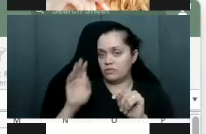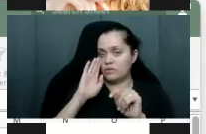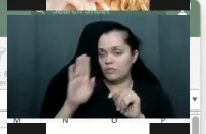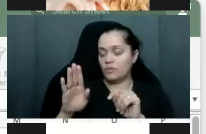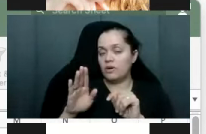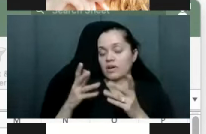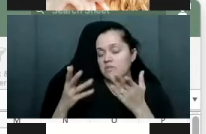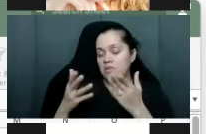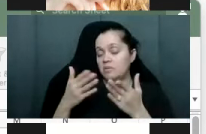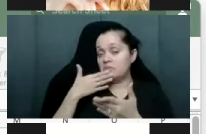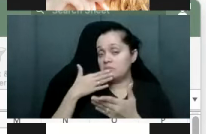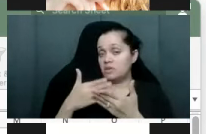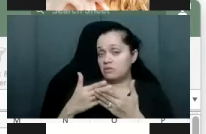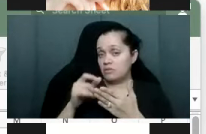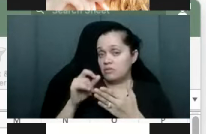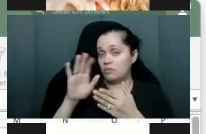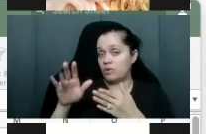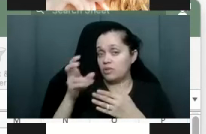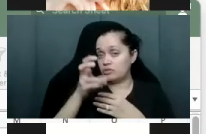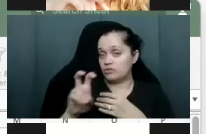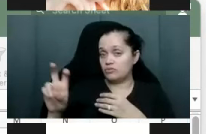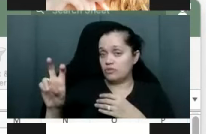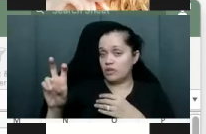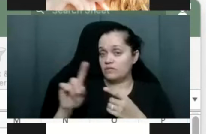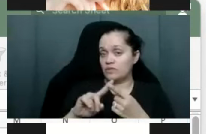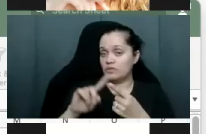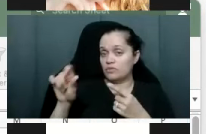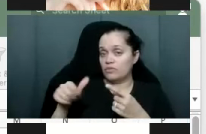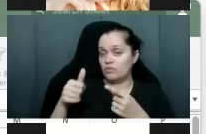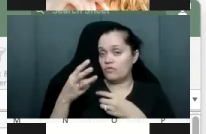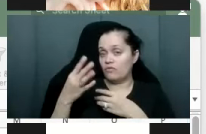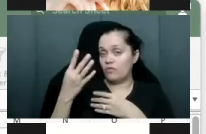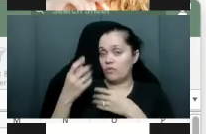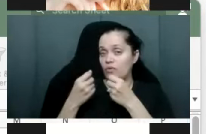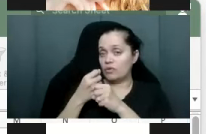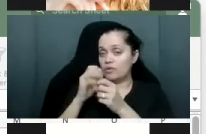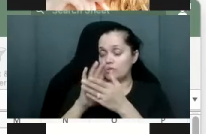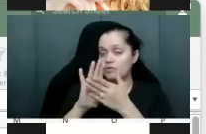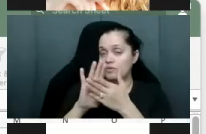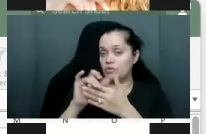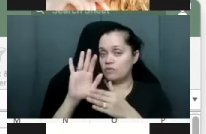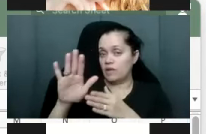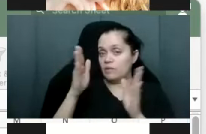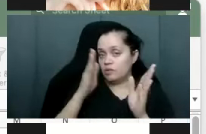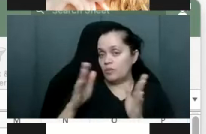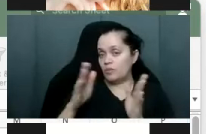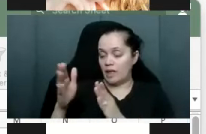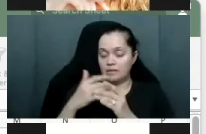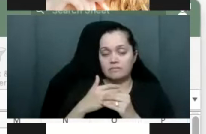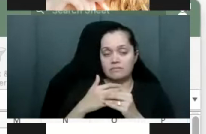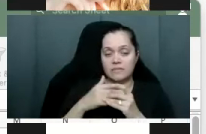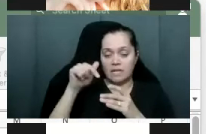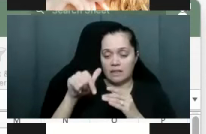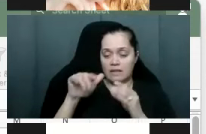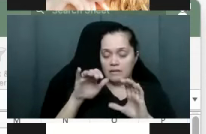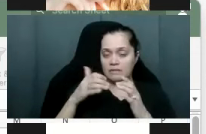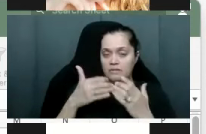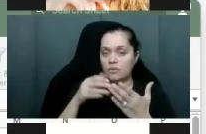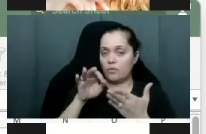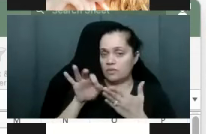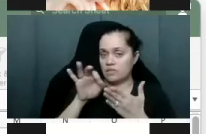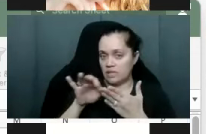be handy, in fact, when you're transferring to a four-year school, if that is your plan. This course counts